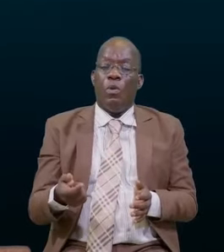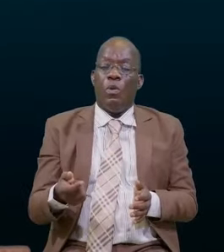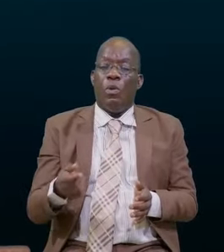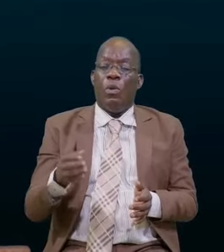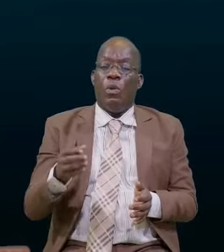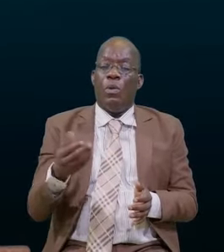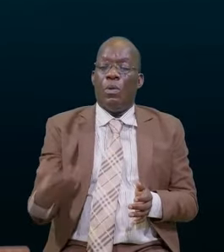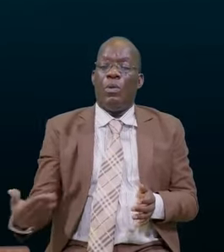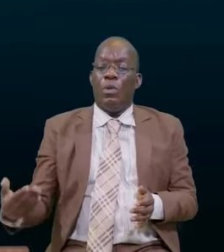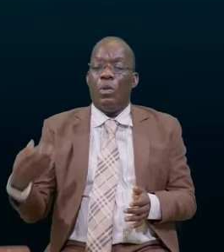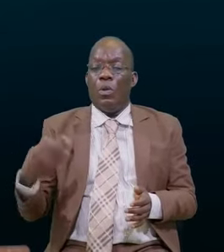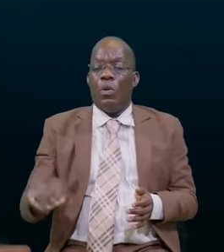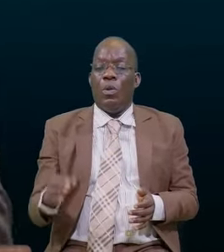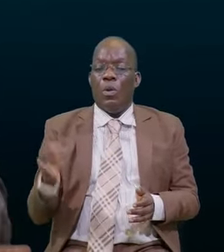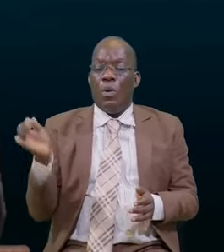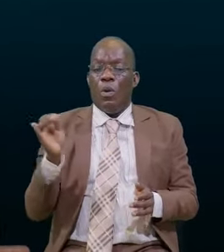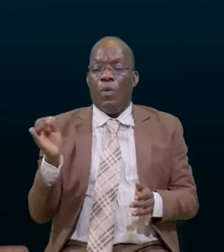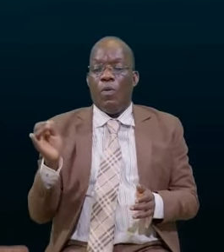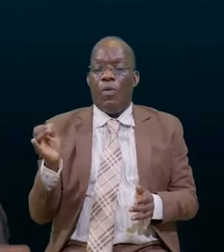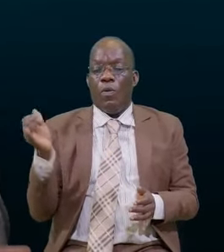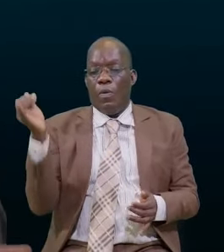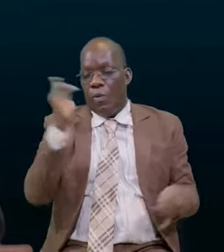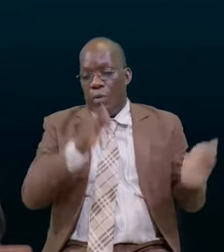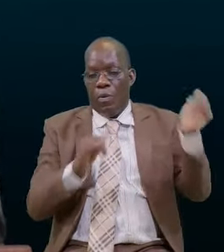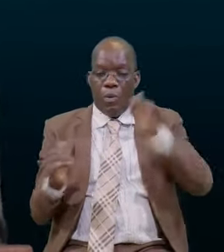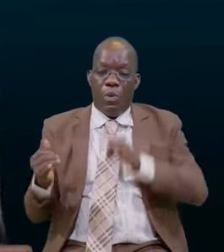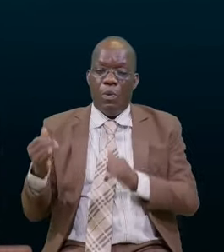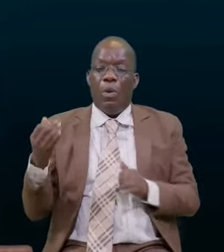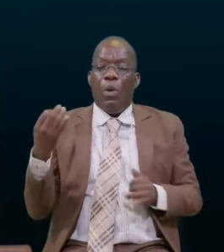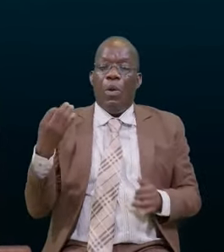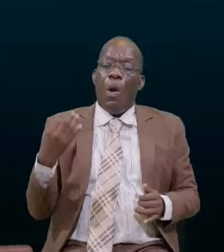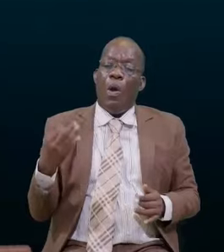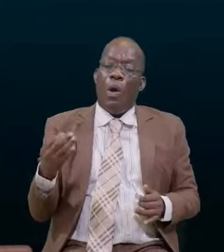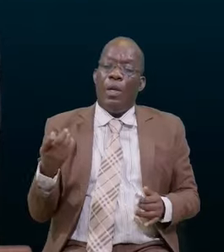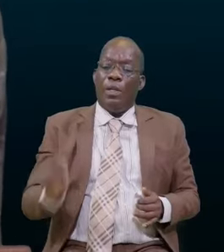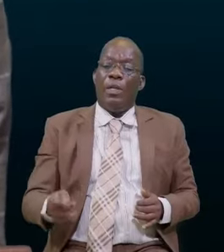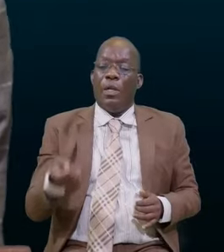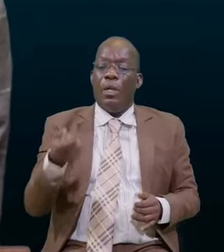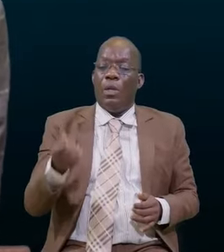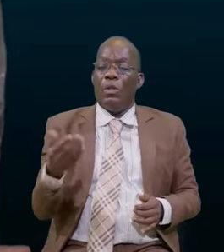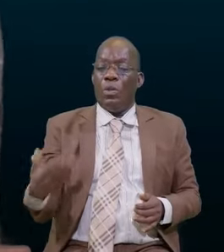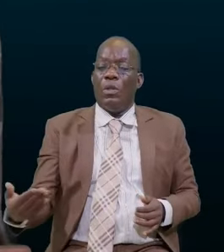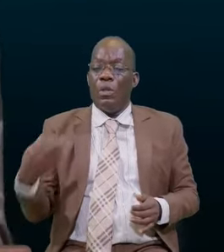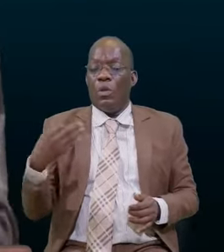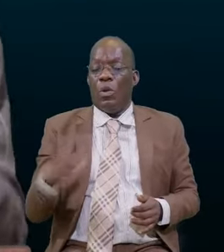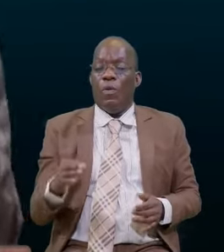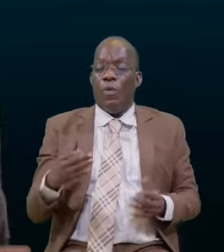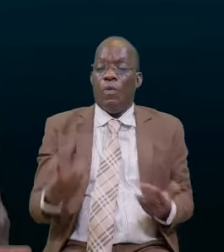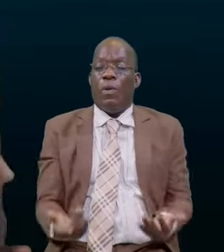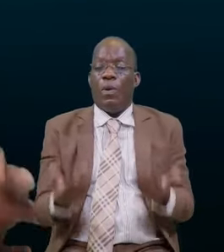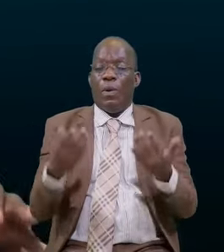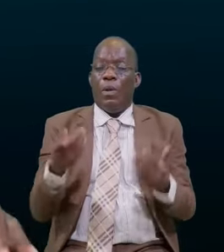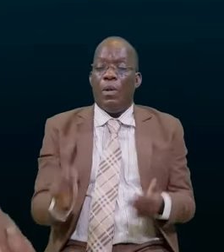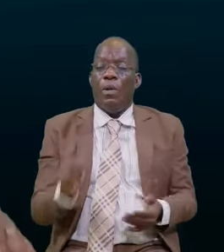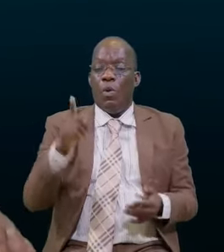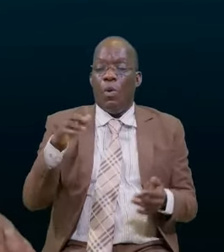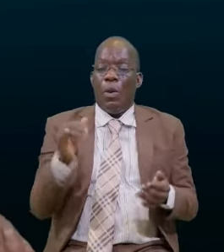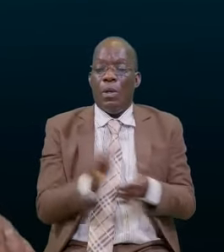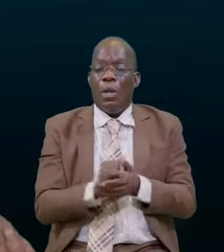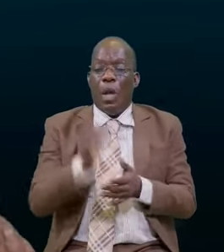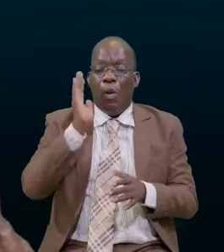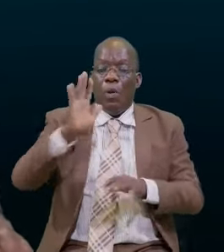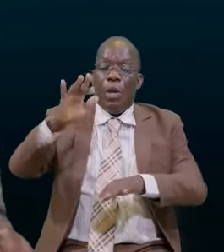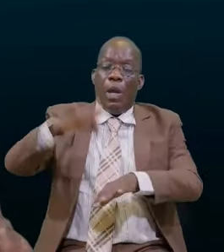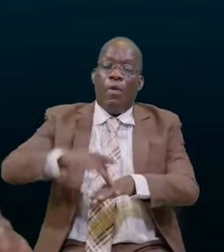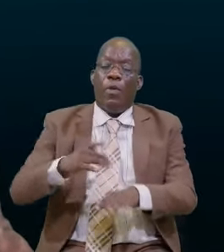foxes of little fire which also have the potency like the little foxes to affect the Eternal Destiny